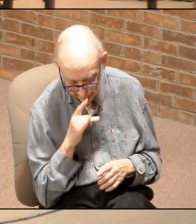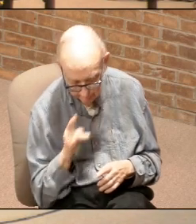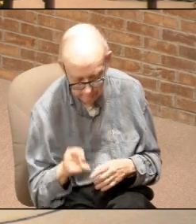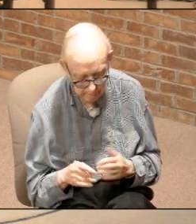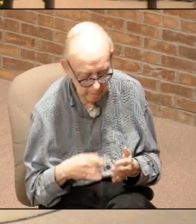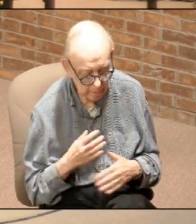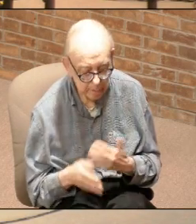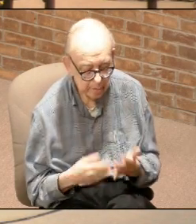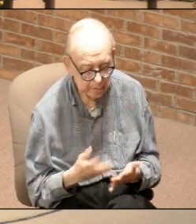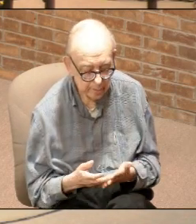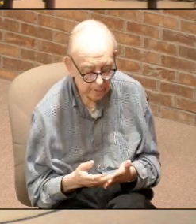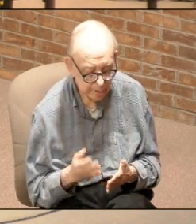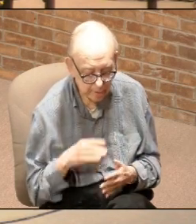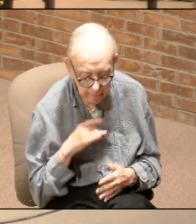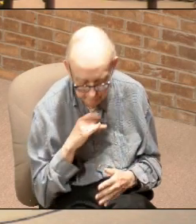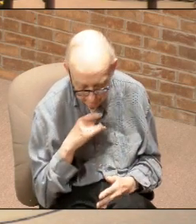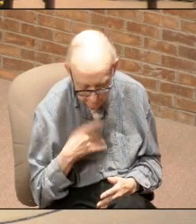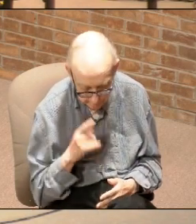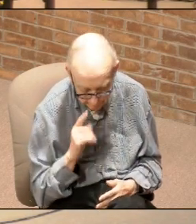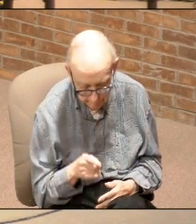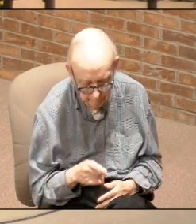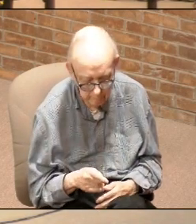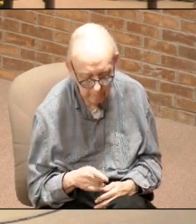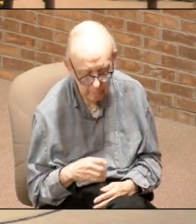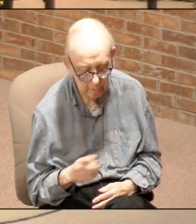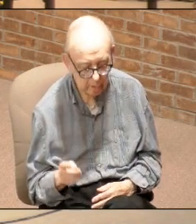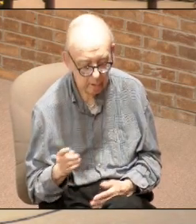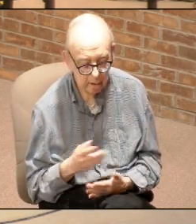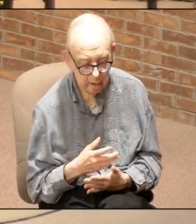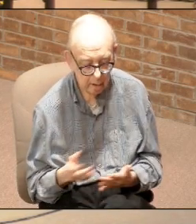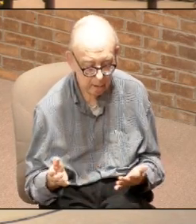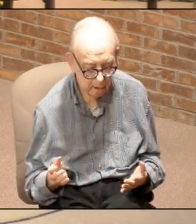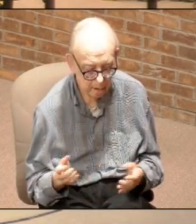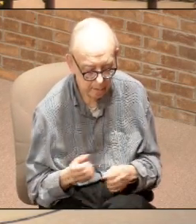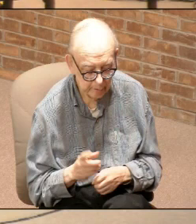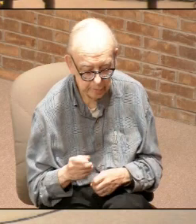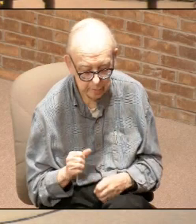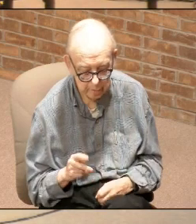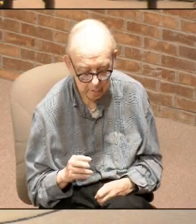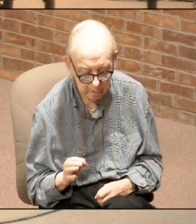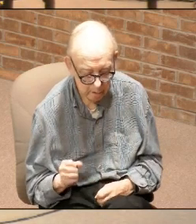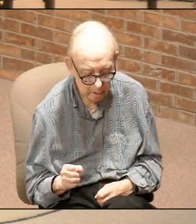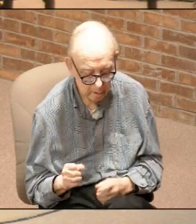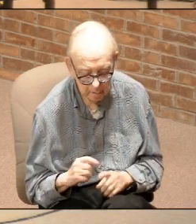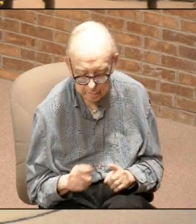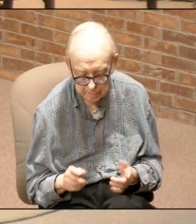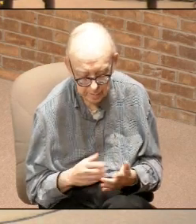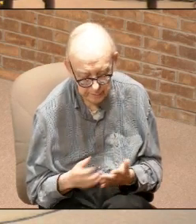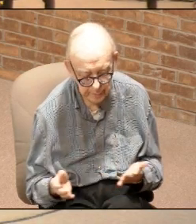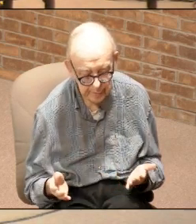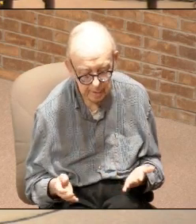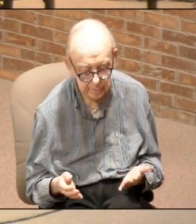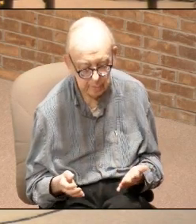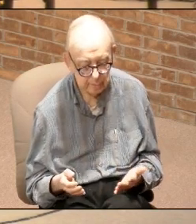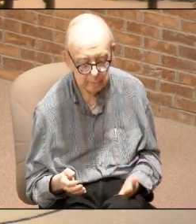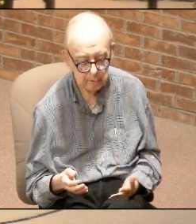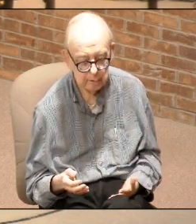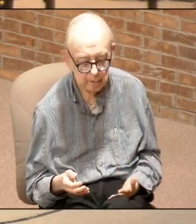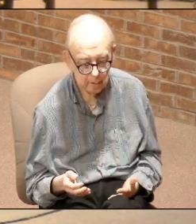subsequently hurt you or they've done something maybe to your cars or to your property or whatever else